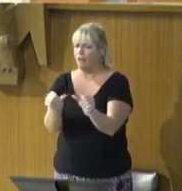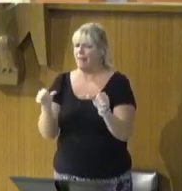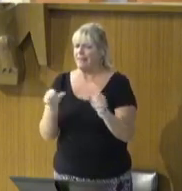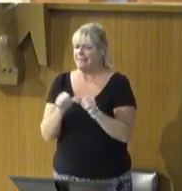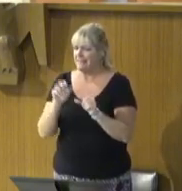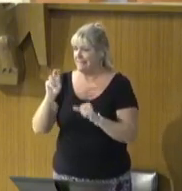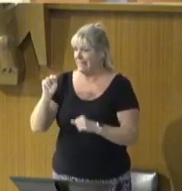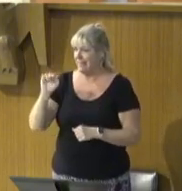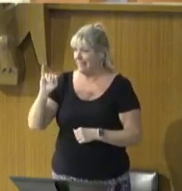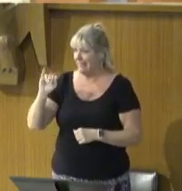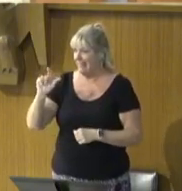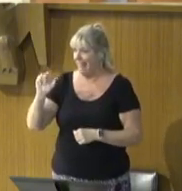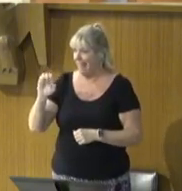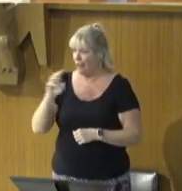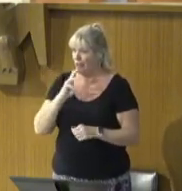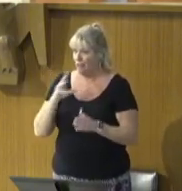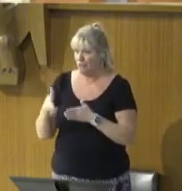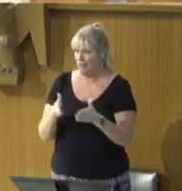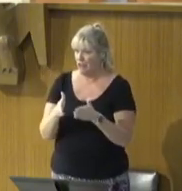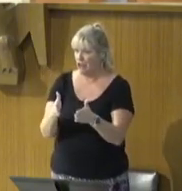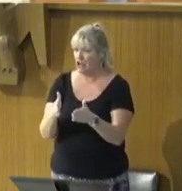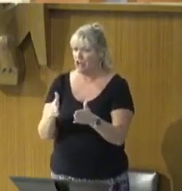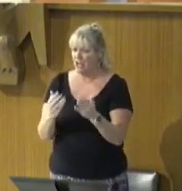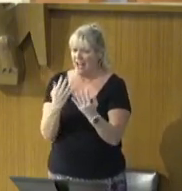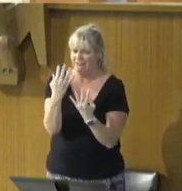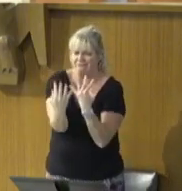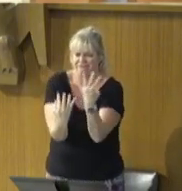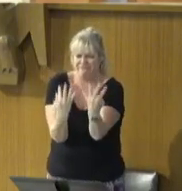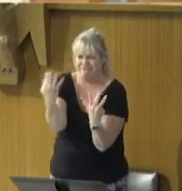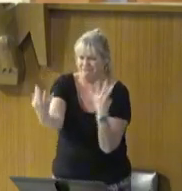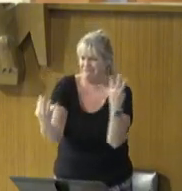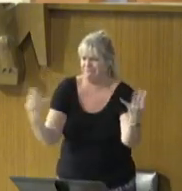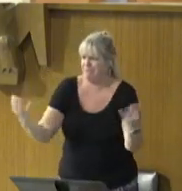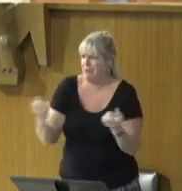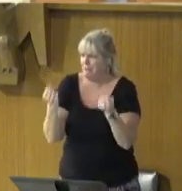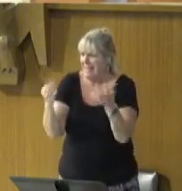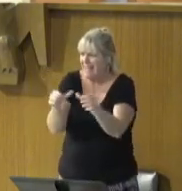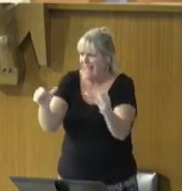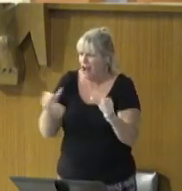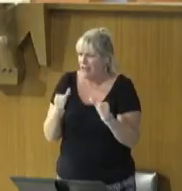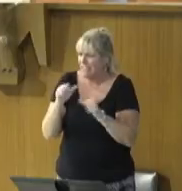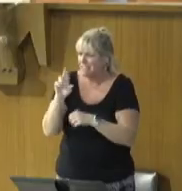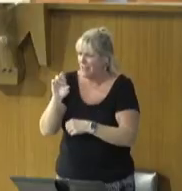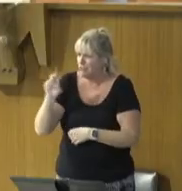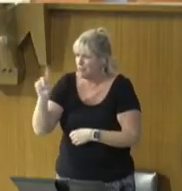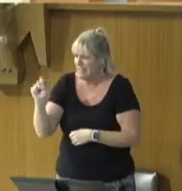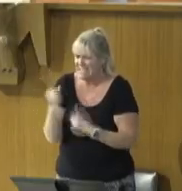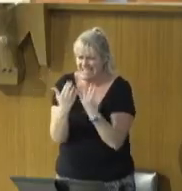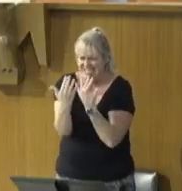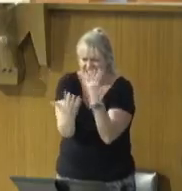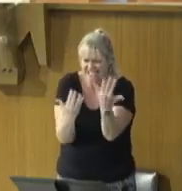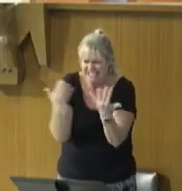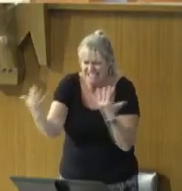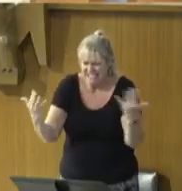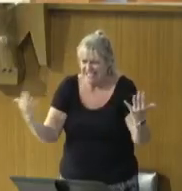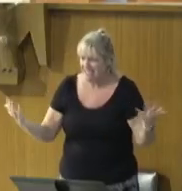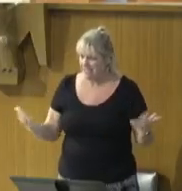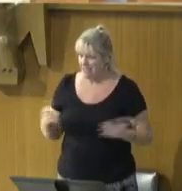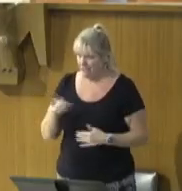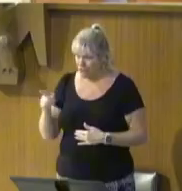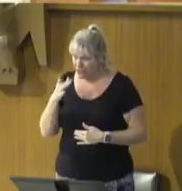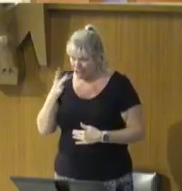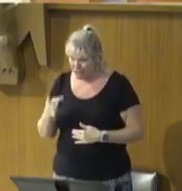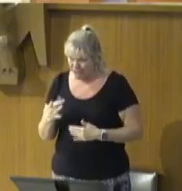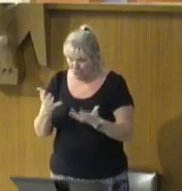reeds that could have been the place that the Israelites crossed. If you're interested in proving the historicity of this story, it's